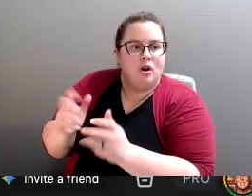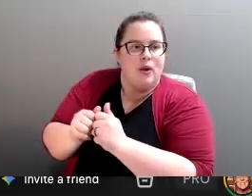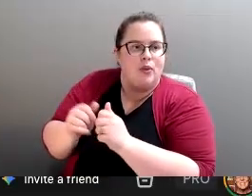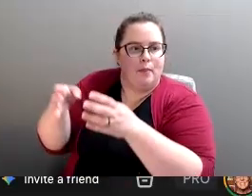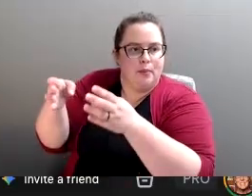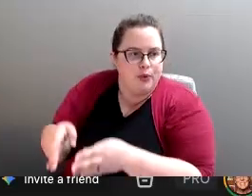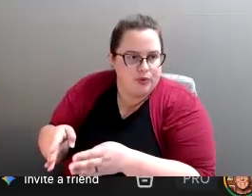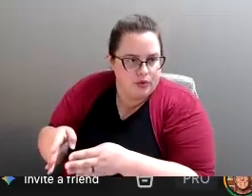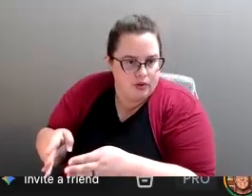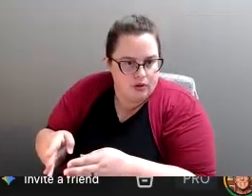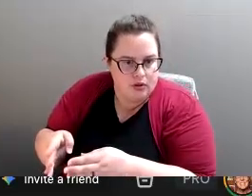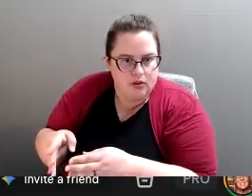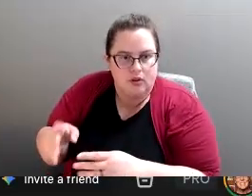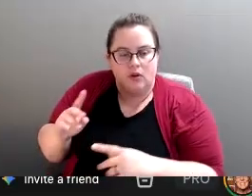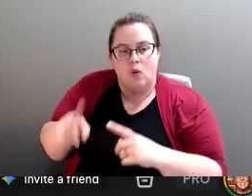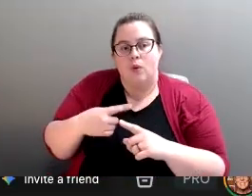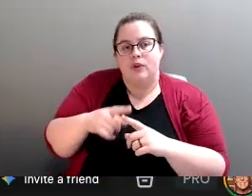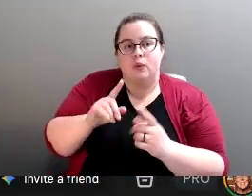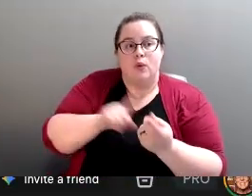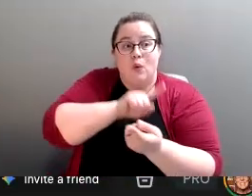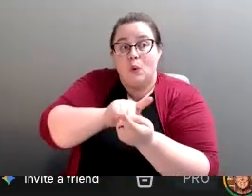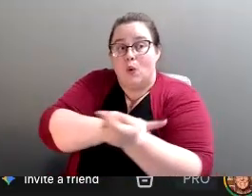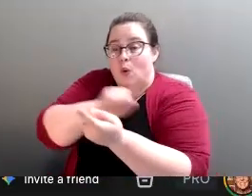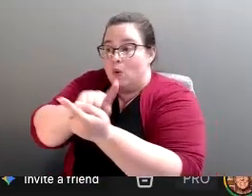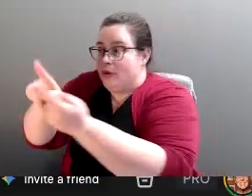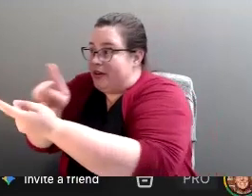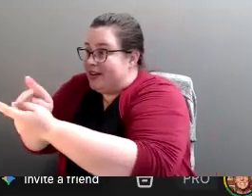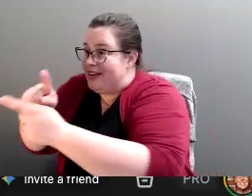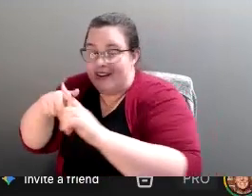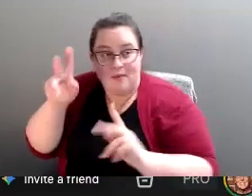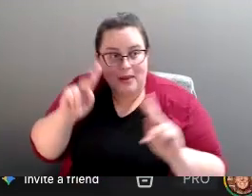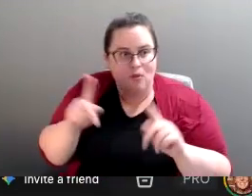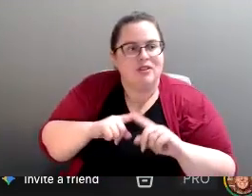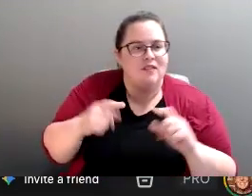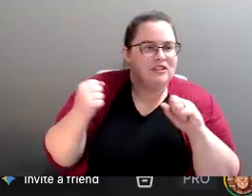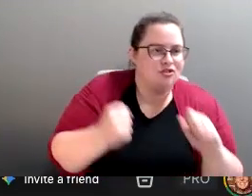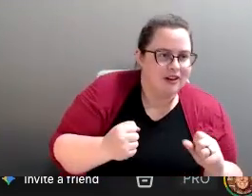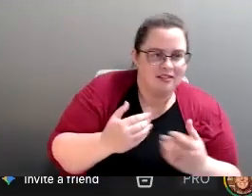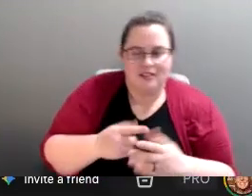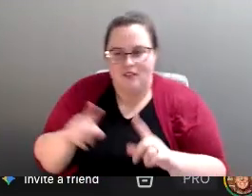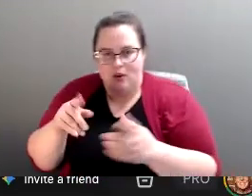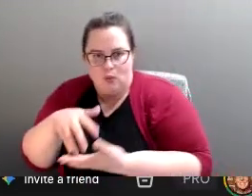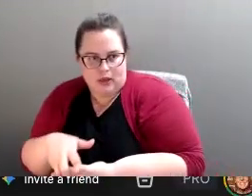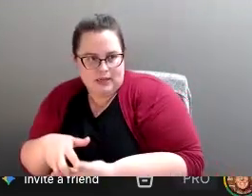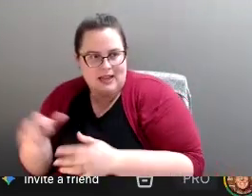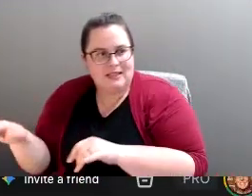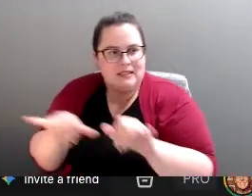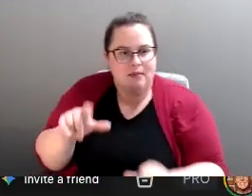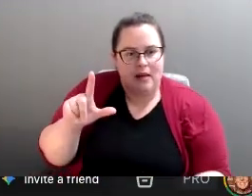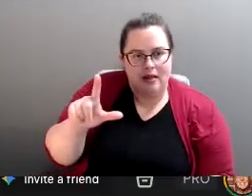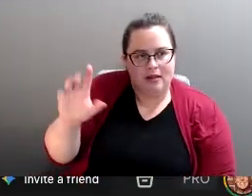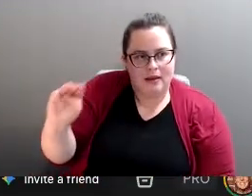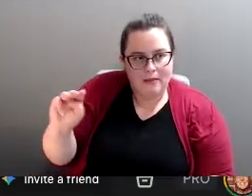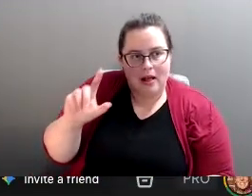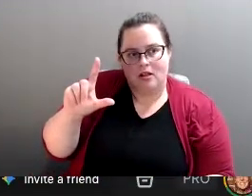that, when you go to different people, you get different strengths and different weaknesses. And it's the same way with these LLM, large